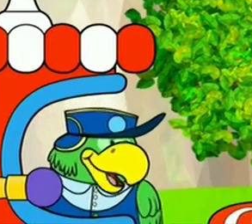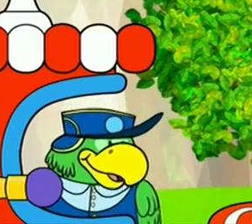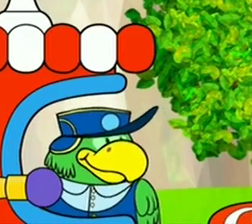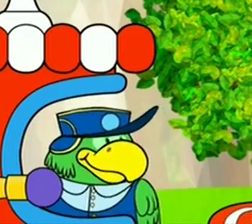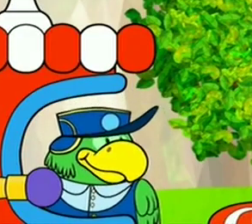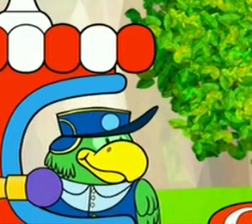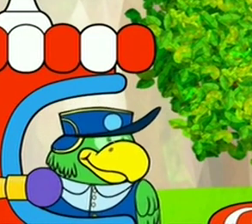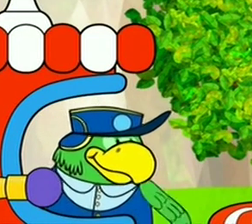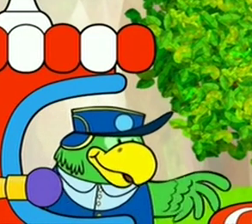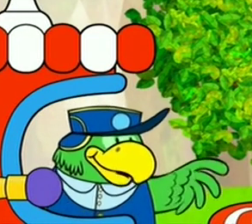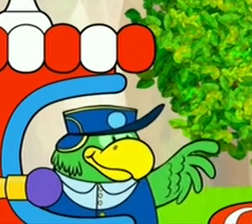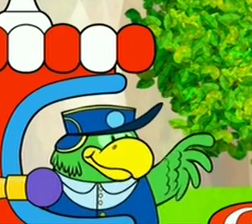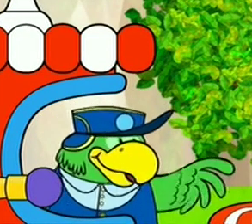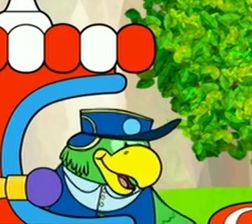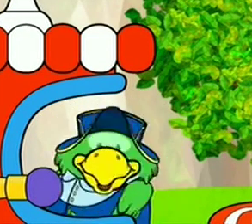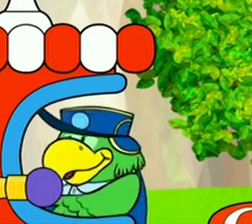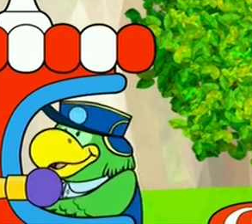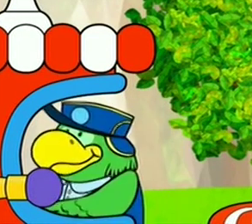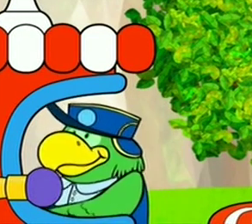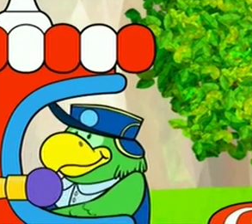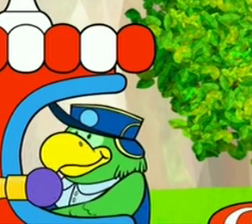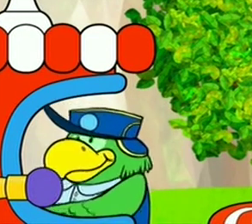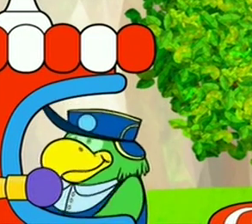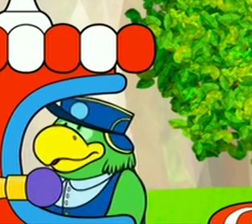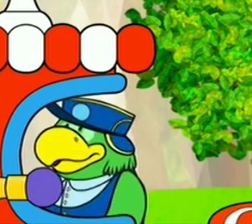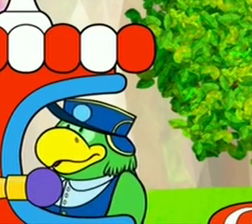Hold tight. Off we go.